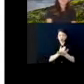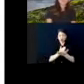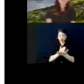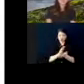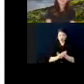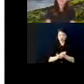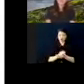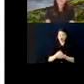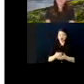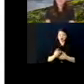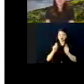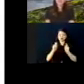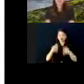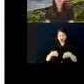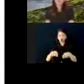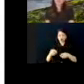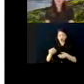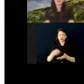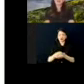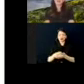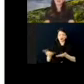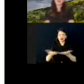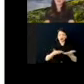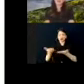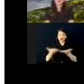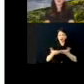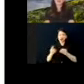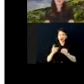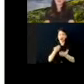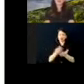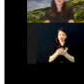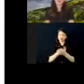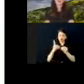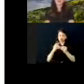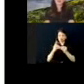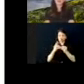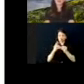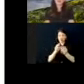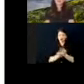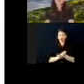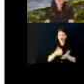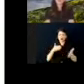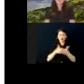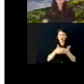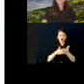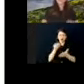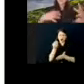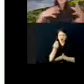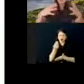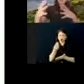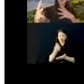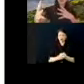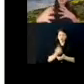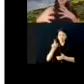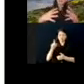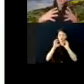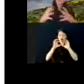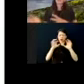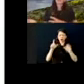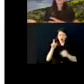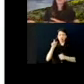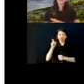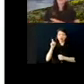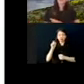sense, reflect the major economic strain that a lot of individuals have been experiencing. And given this sort of rapid churn